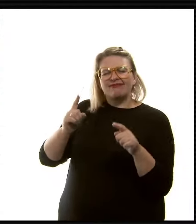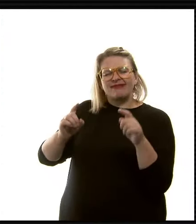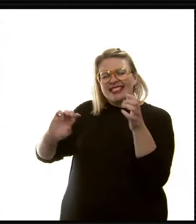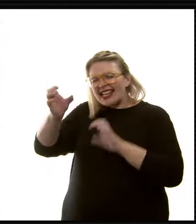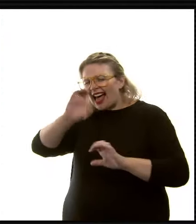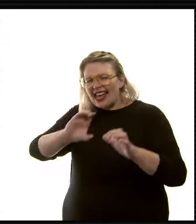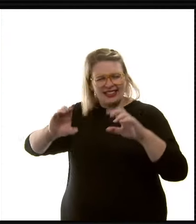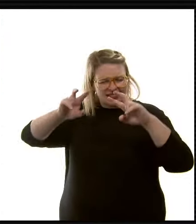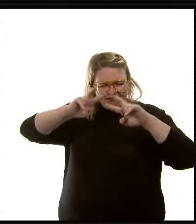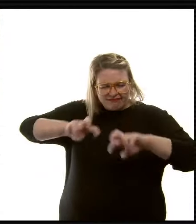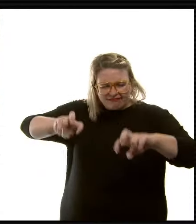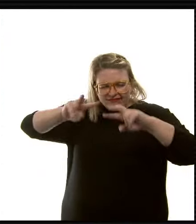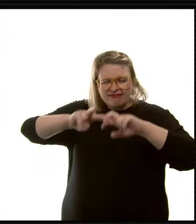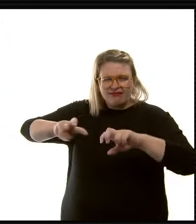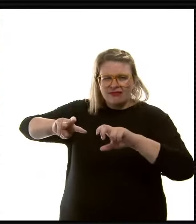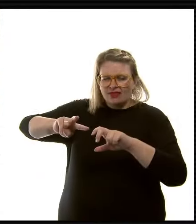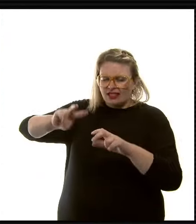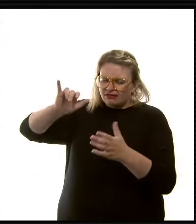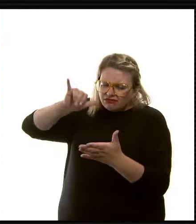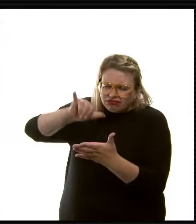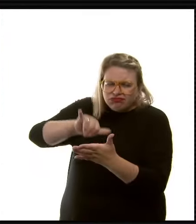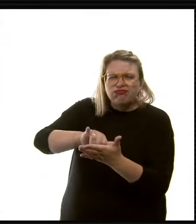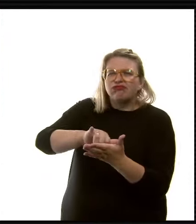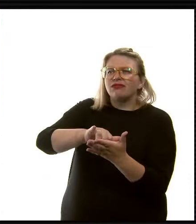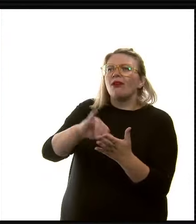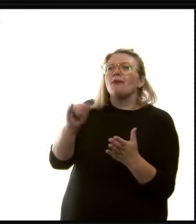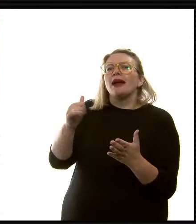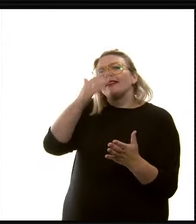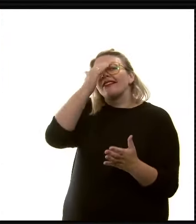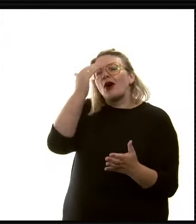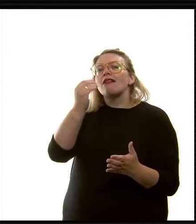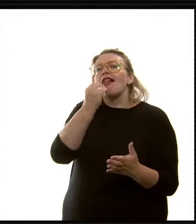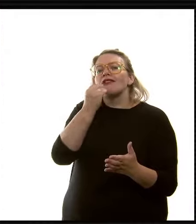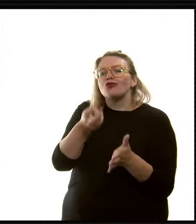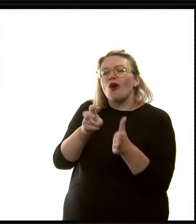sample from somewhere. If they forgot their lunch, they get on these and fly back.